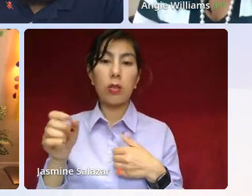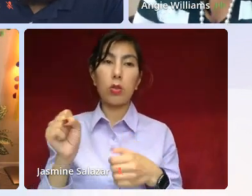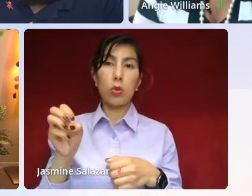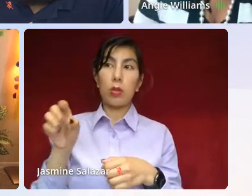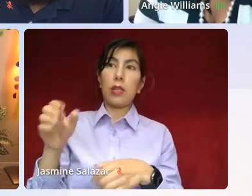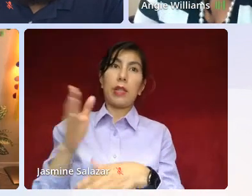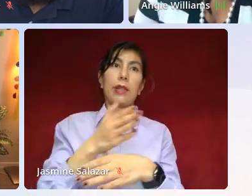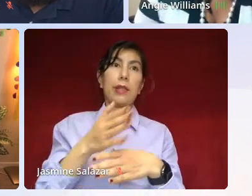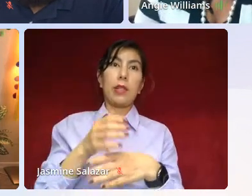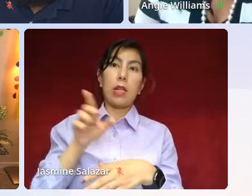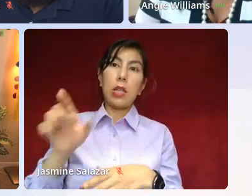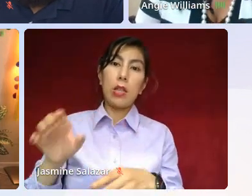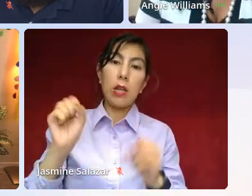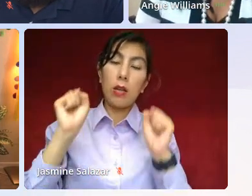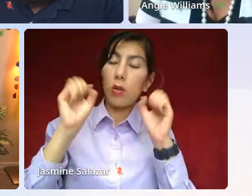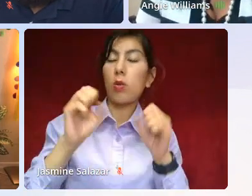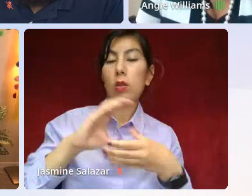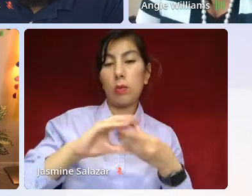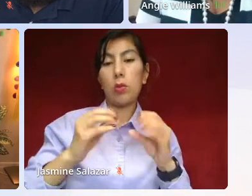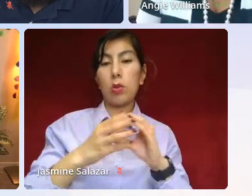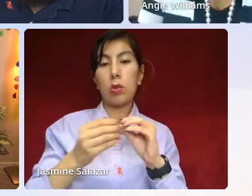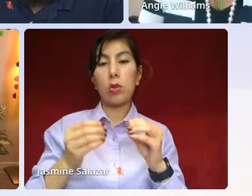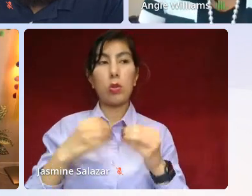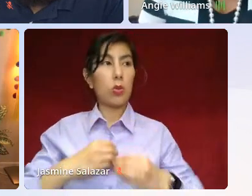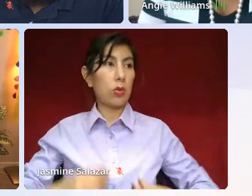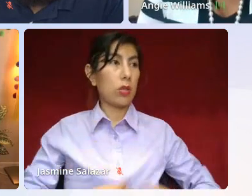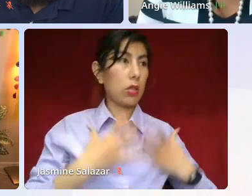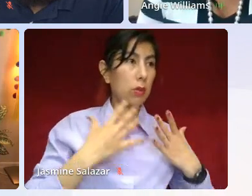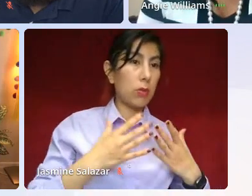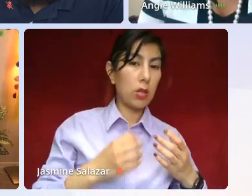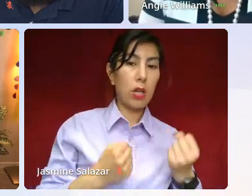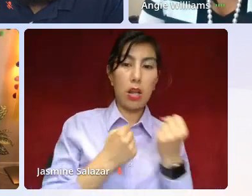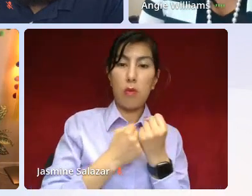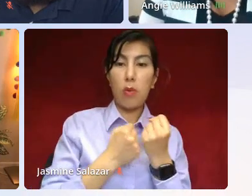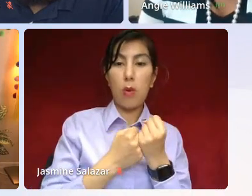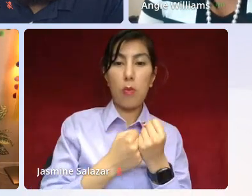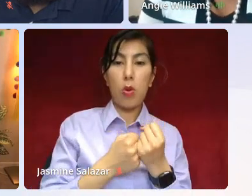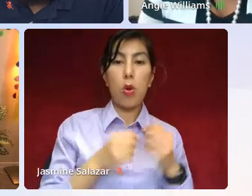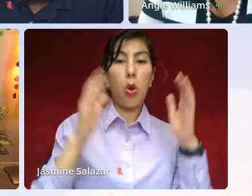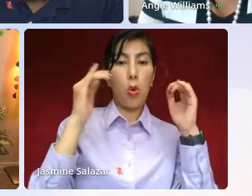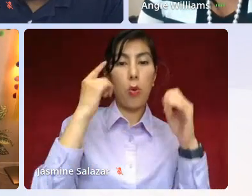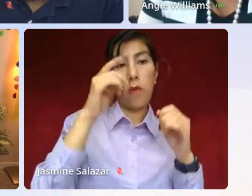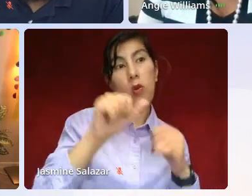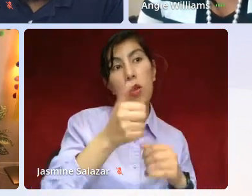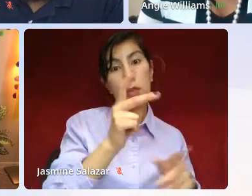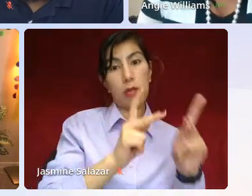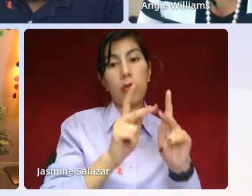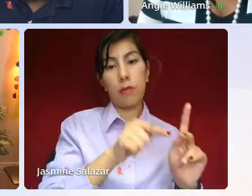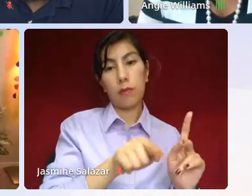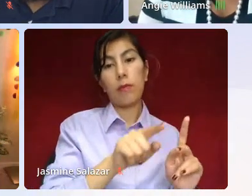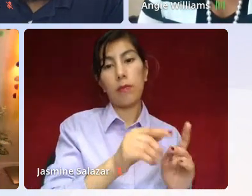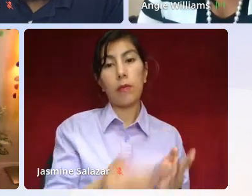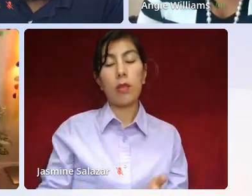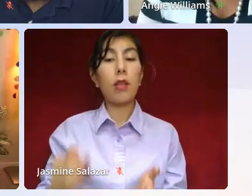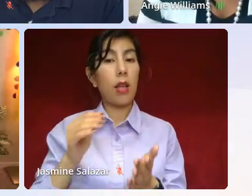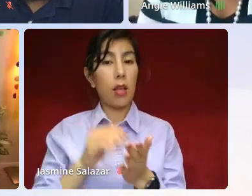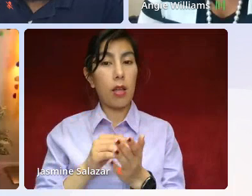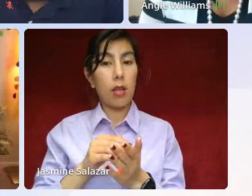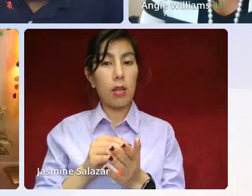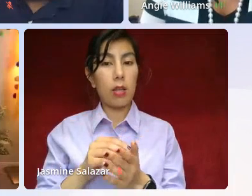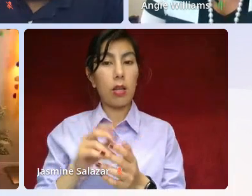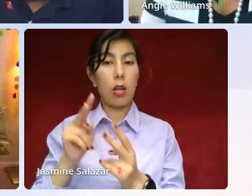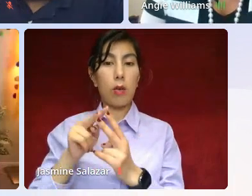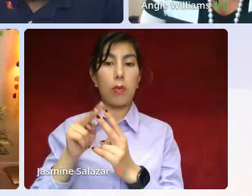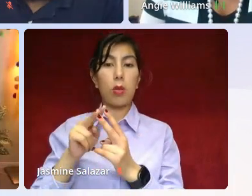their incredible stories to inspire and promote hope for others. Again, our peer